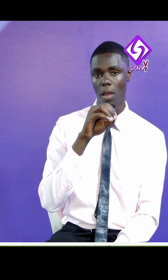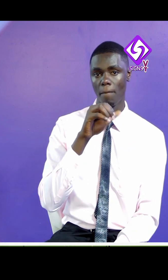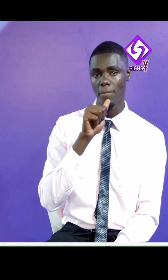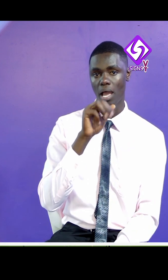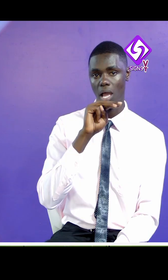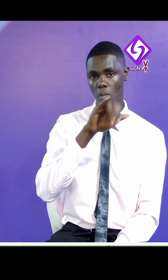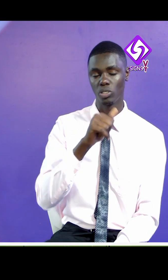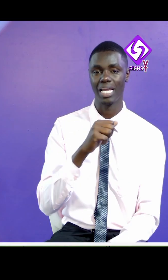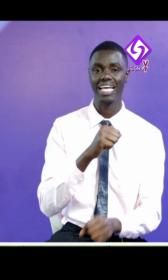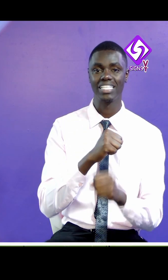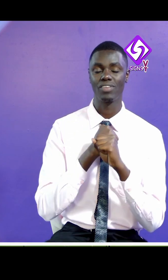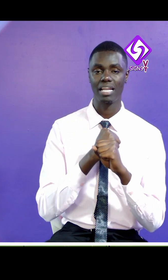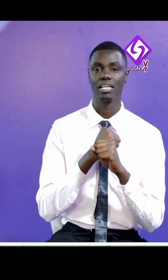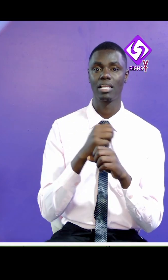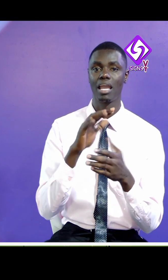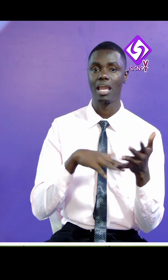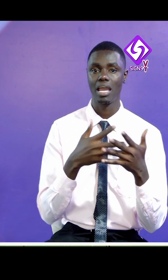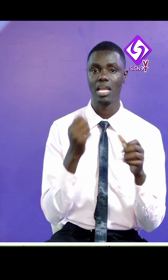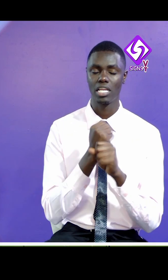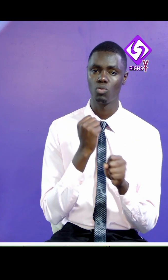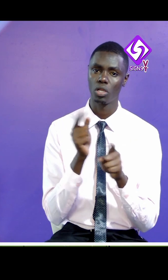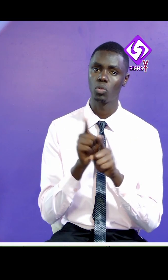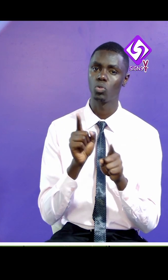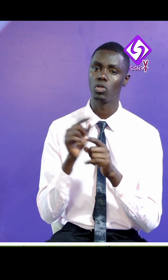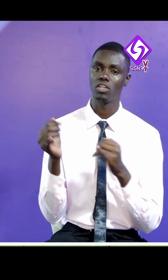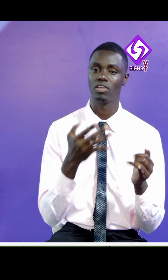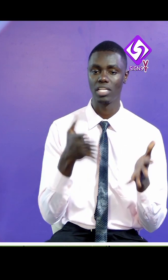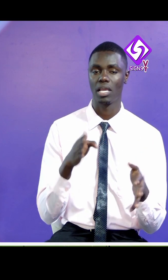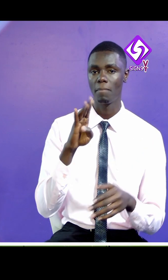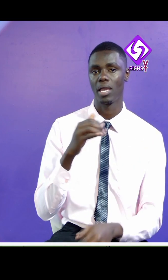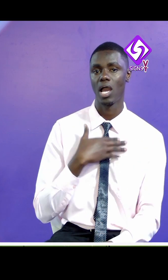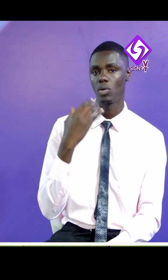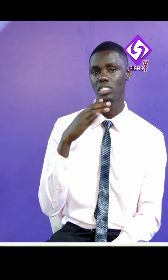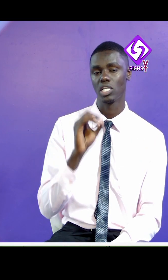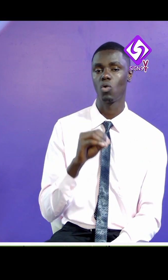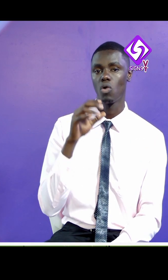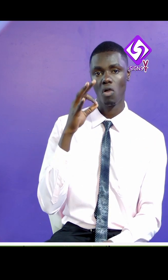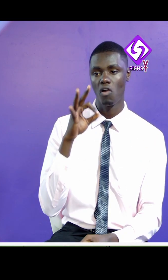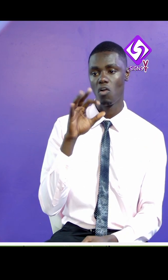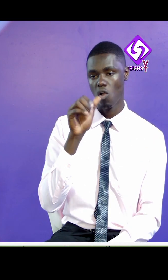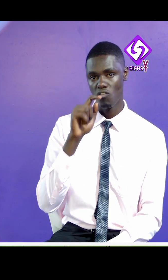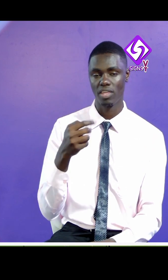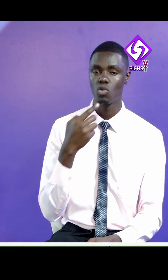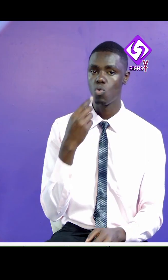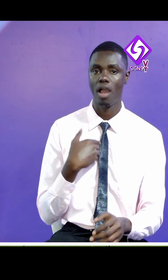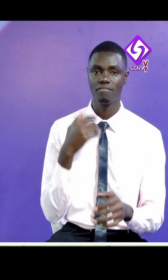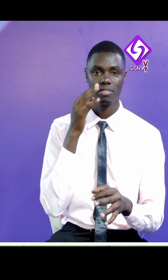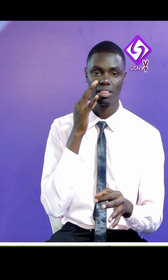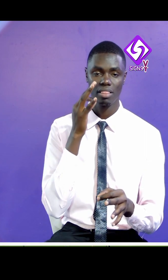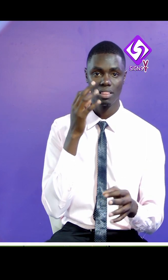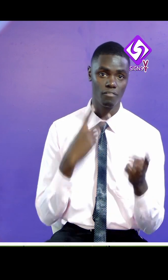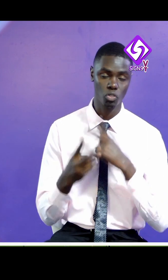also invited here by our CEO, Faith, who had this vision about supporting mental health services in